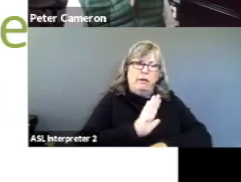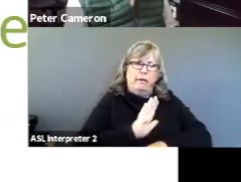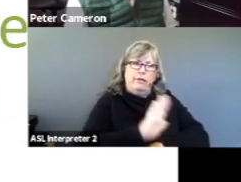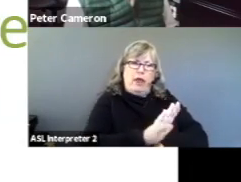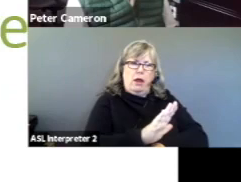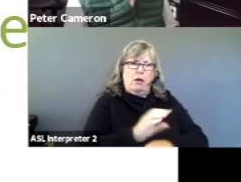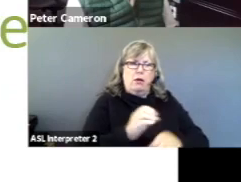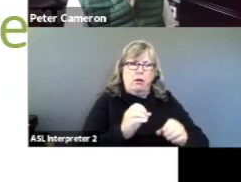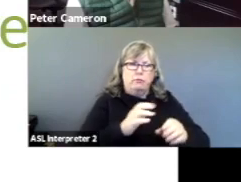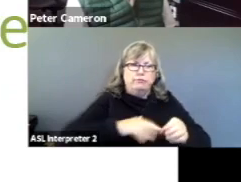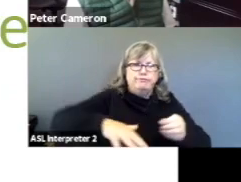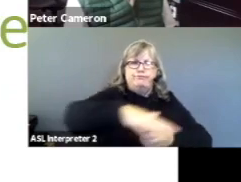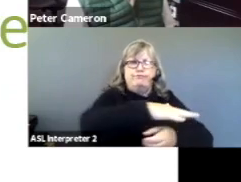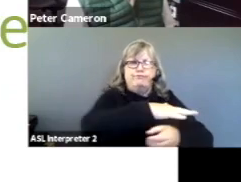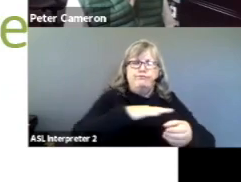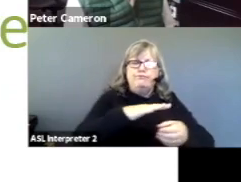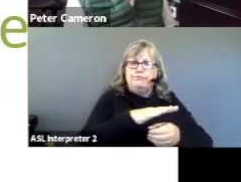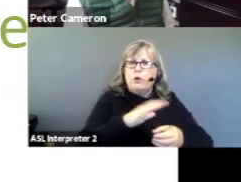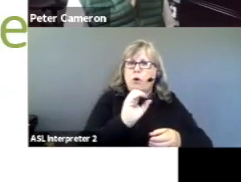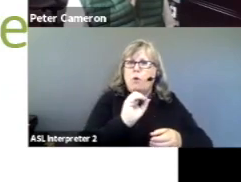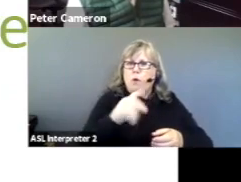and credit union movement in Ontario.